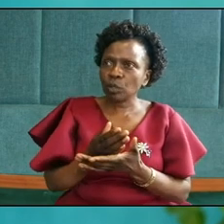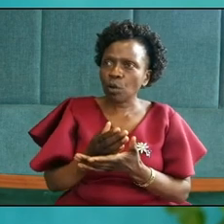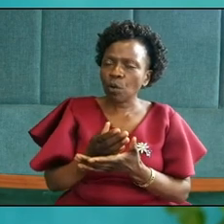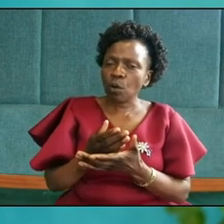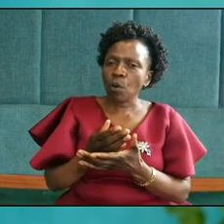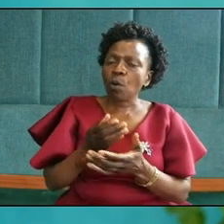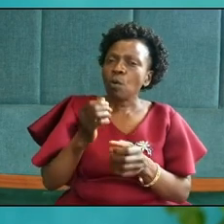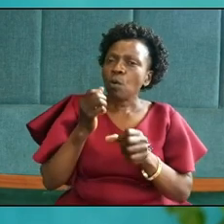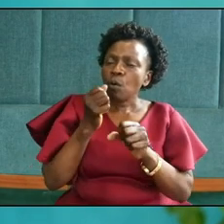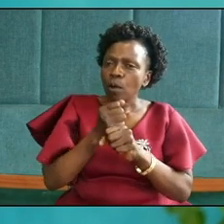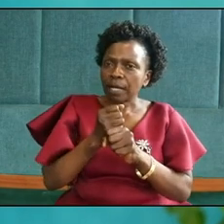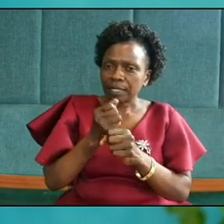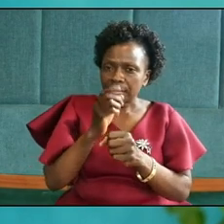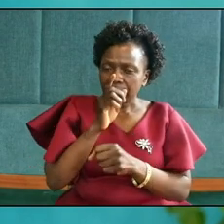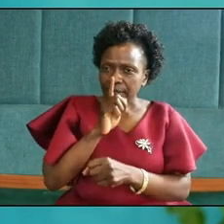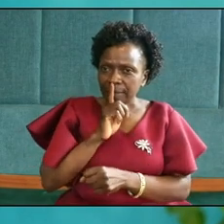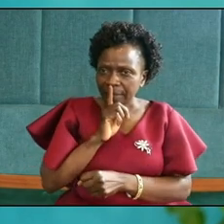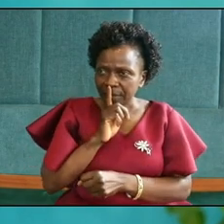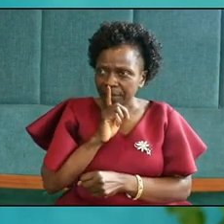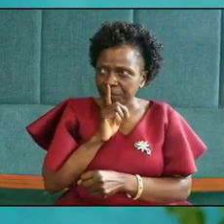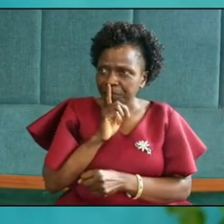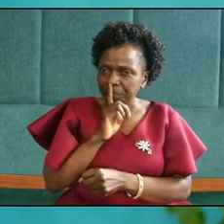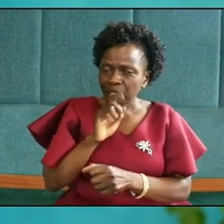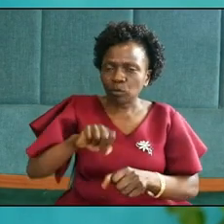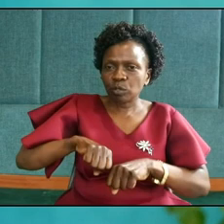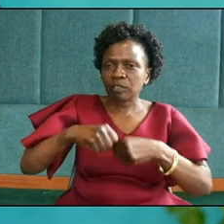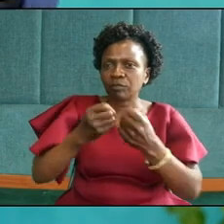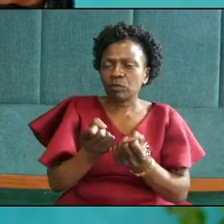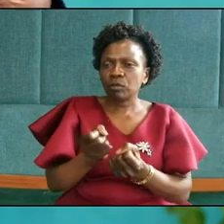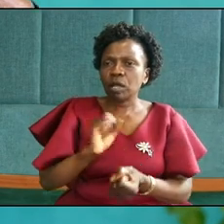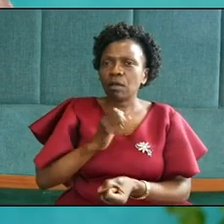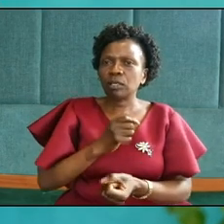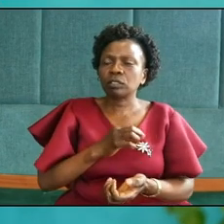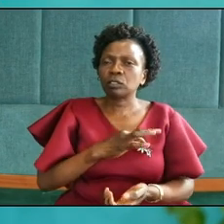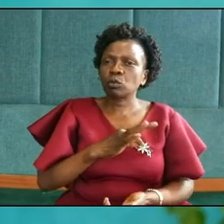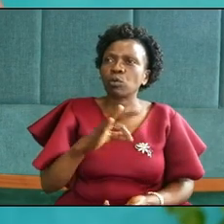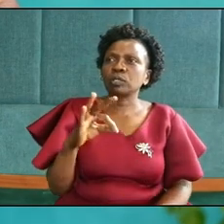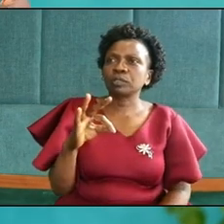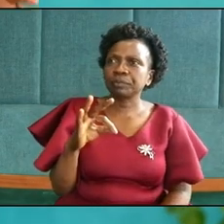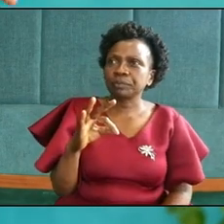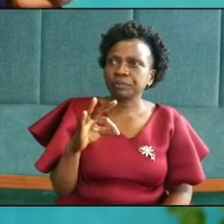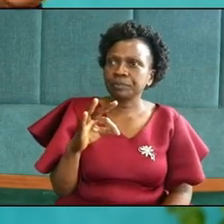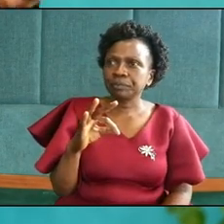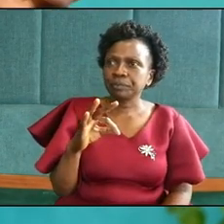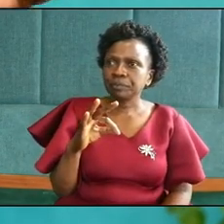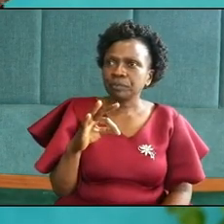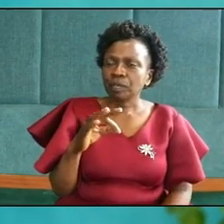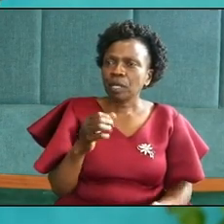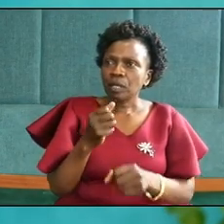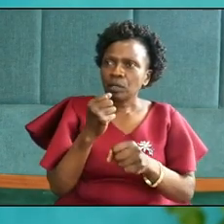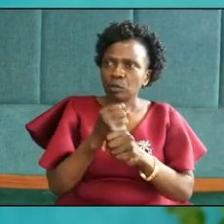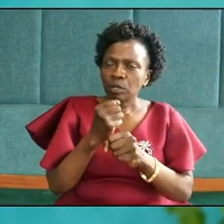secretly, silently, and steadily to transform the soul. Chaplains work